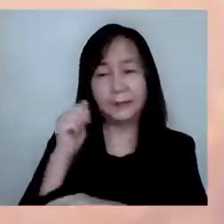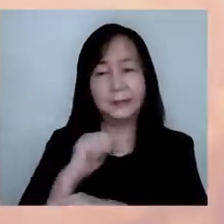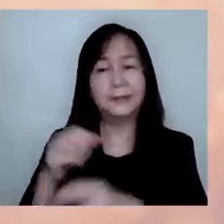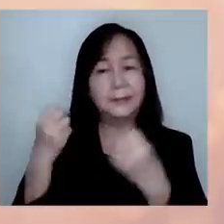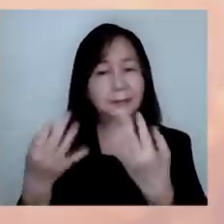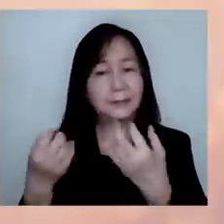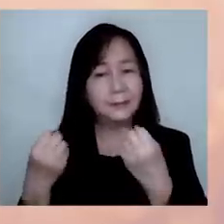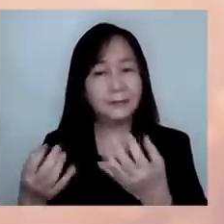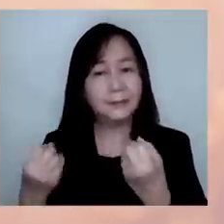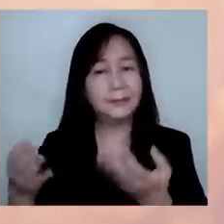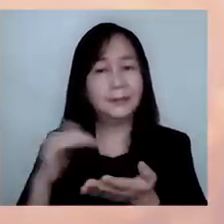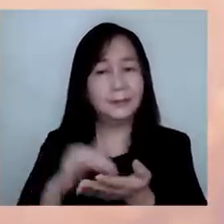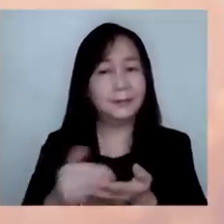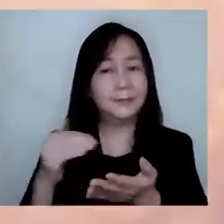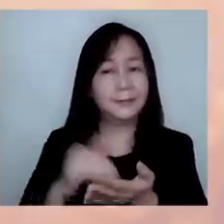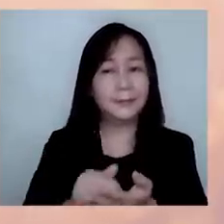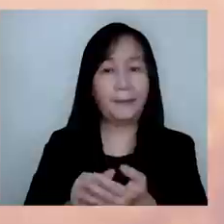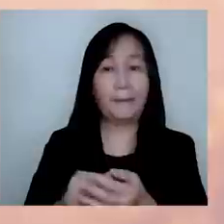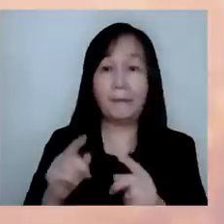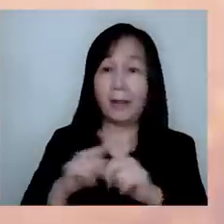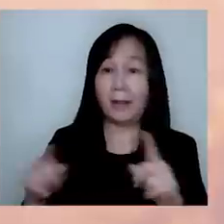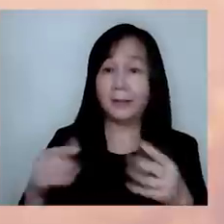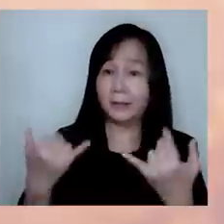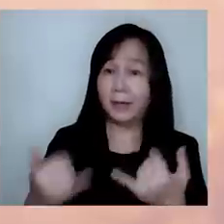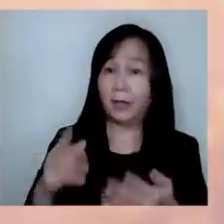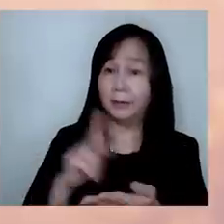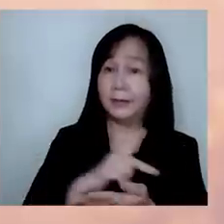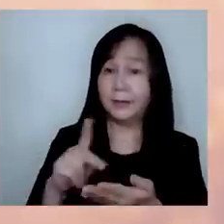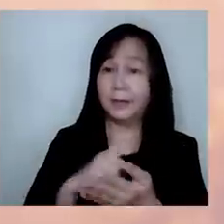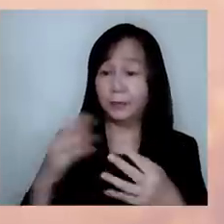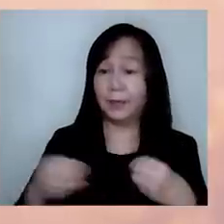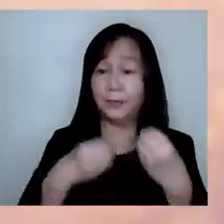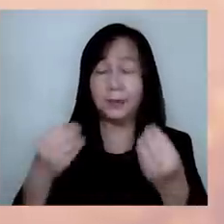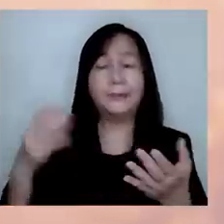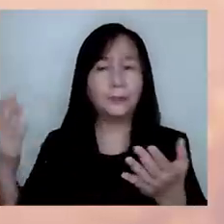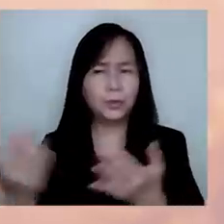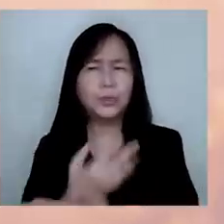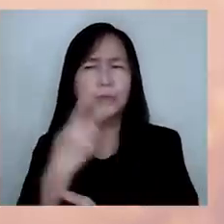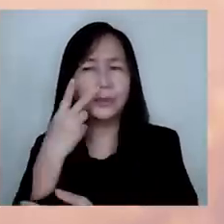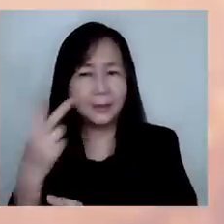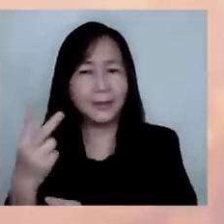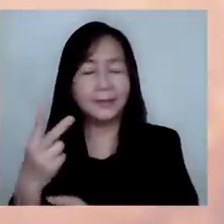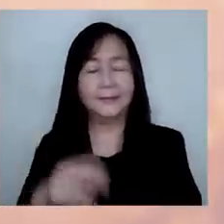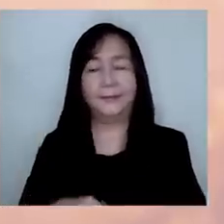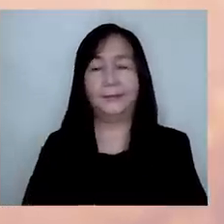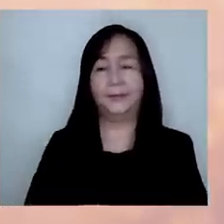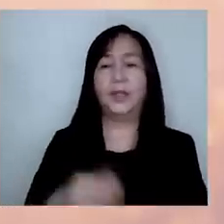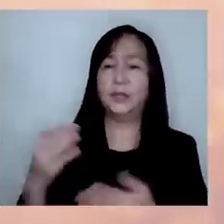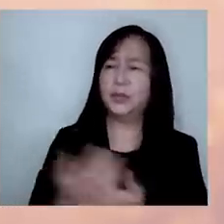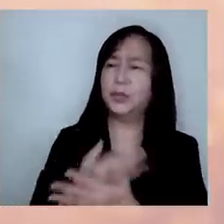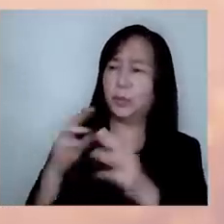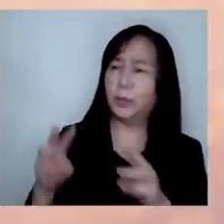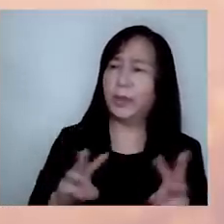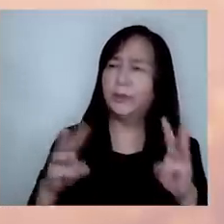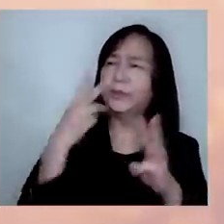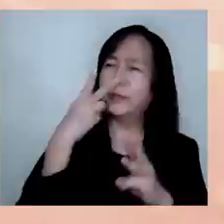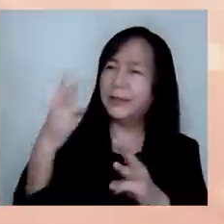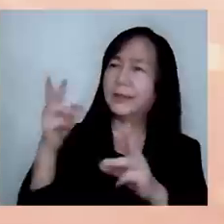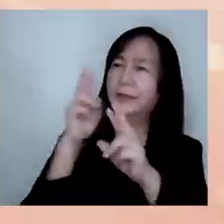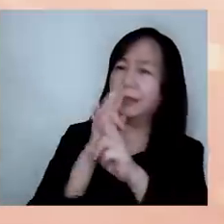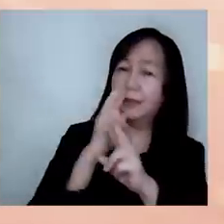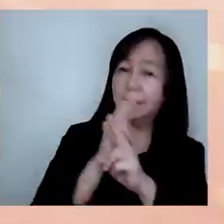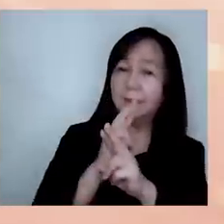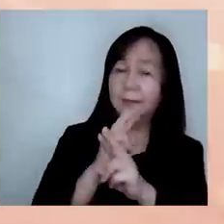Psalm has given him a new sight a new way of looking at reality especially at Jesus